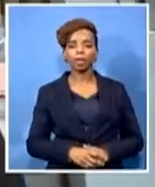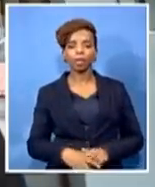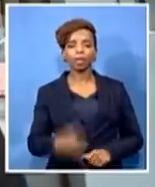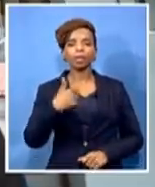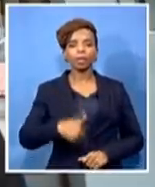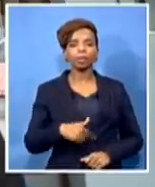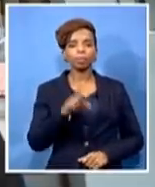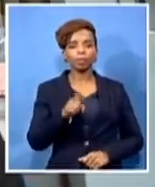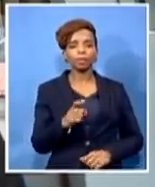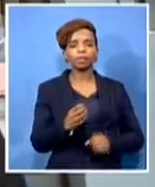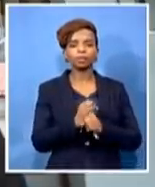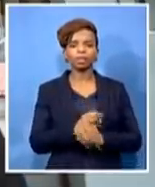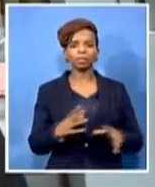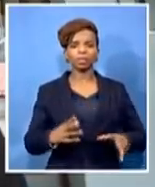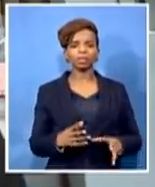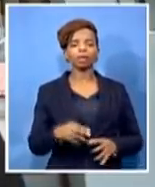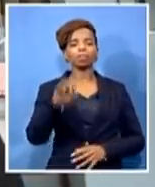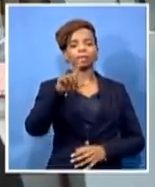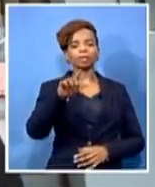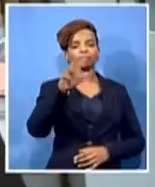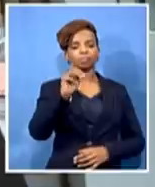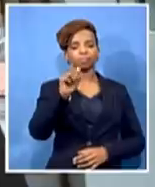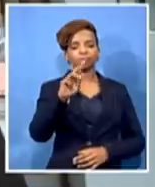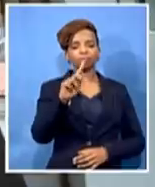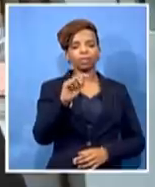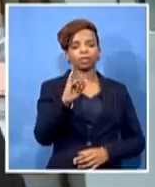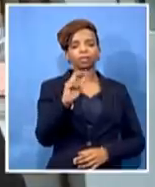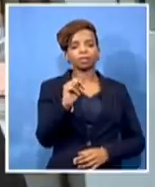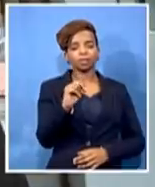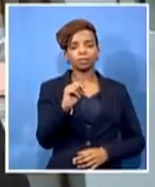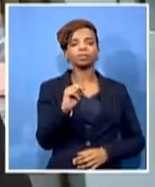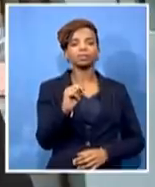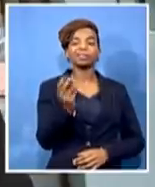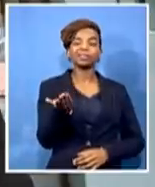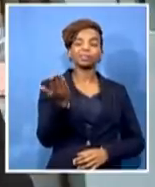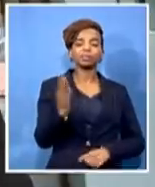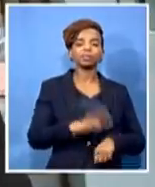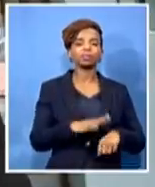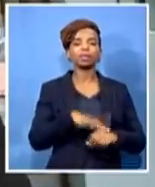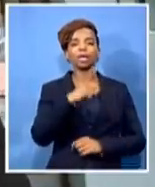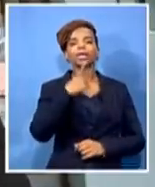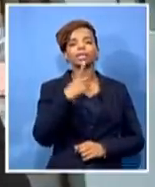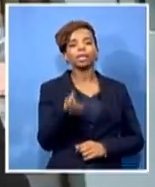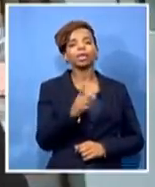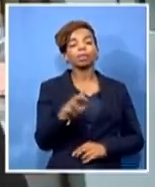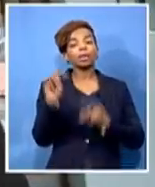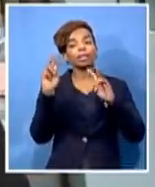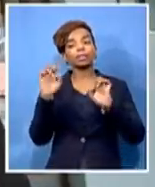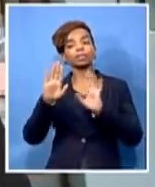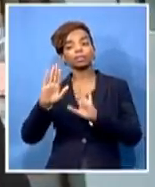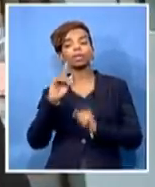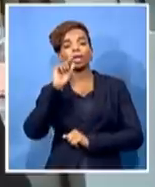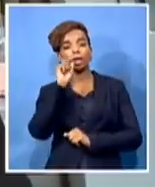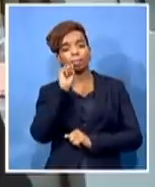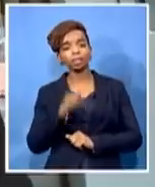said, "There comes a time in the affairs of men when silence is betrayal,